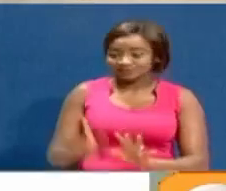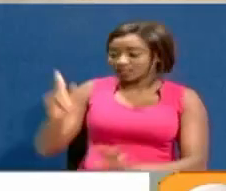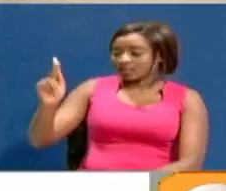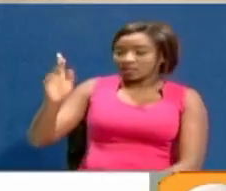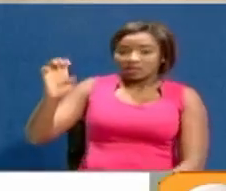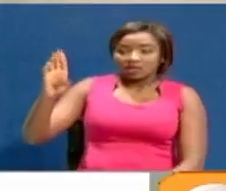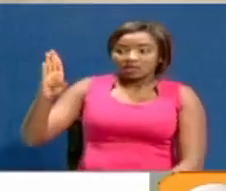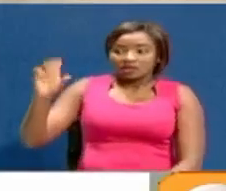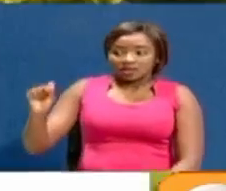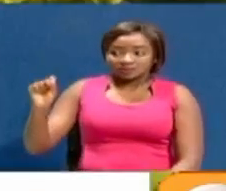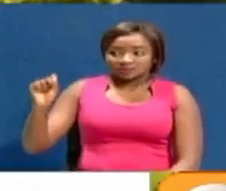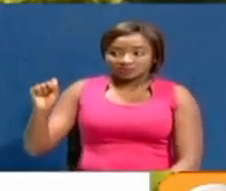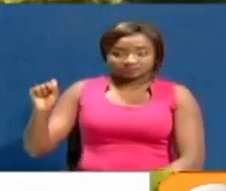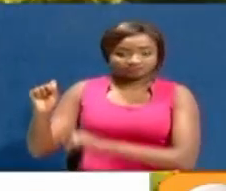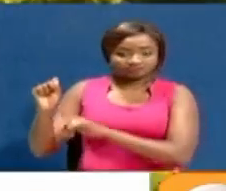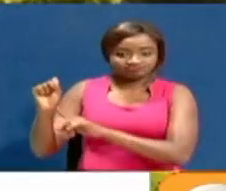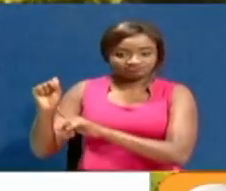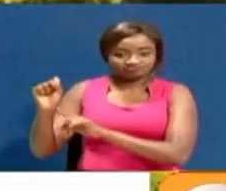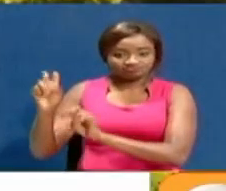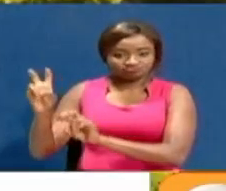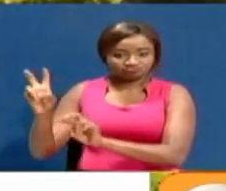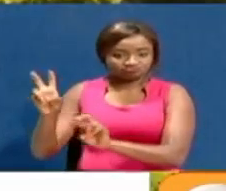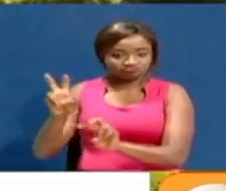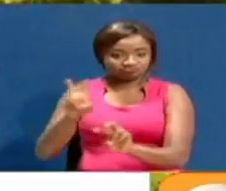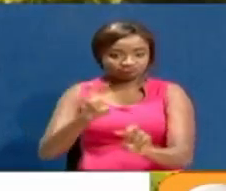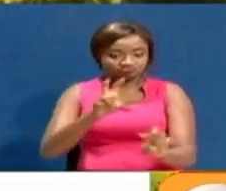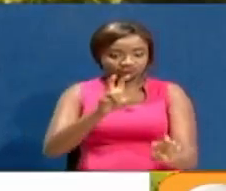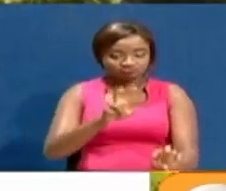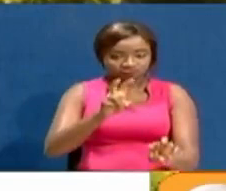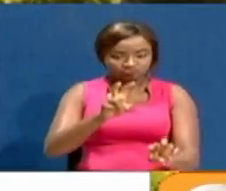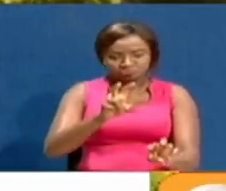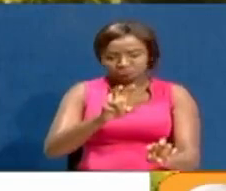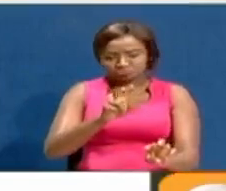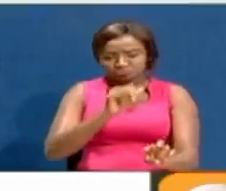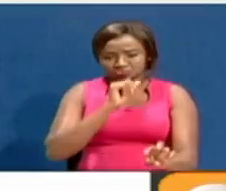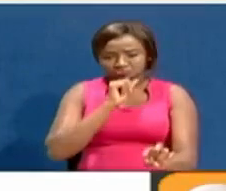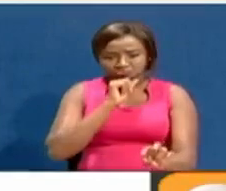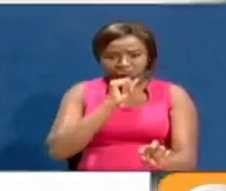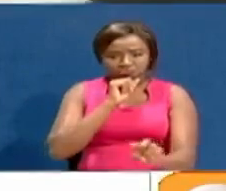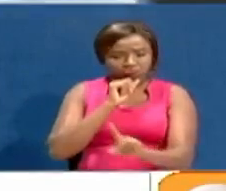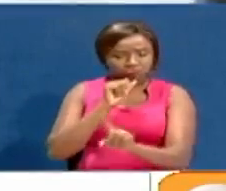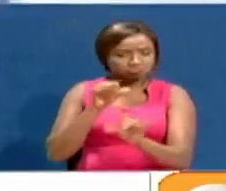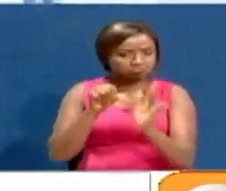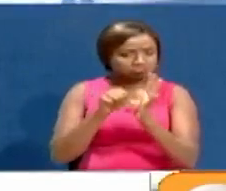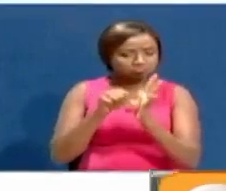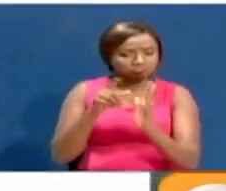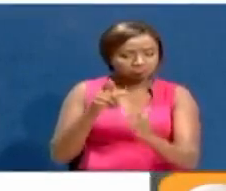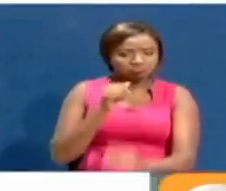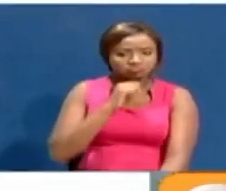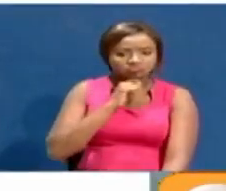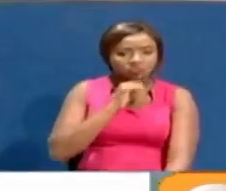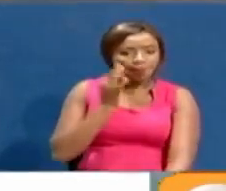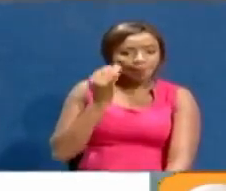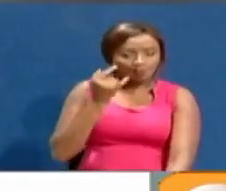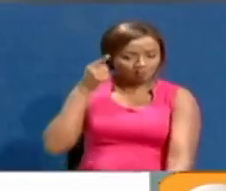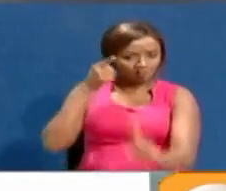The Bureau of Standards has been on the spotlight, with Parliament summoning the institution several times to the Public Investment Committee to